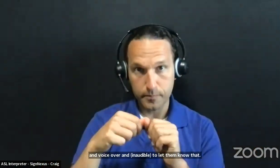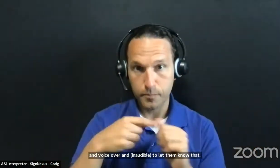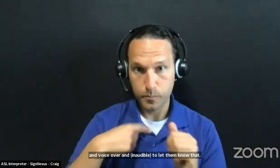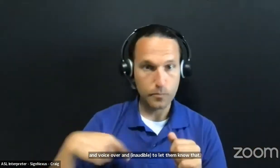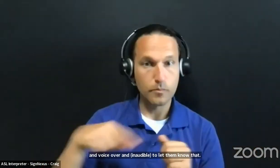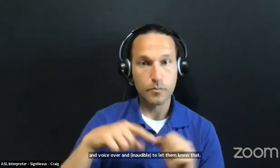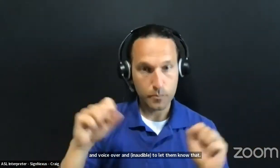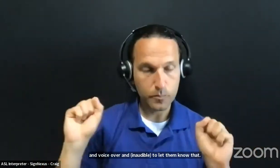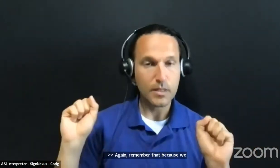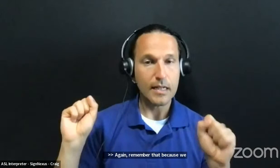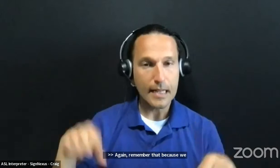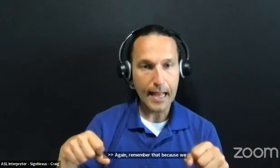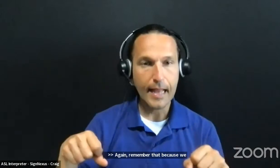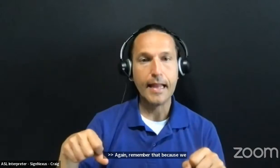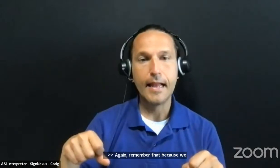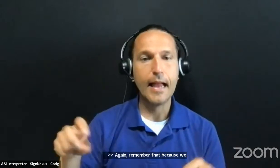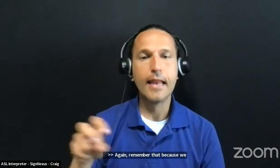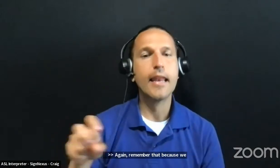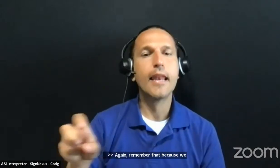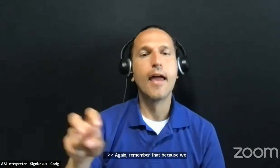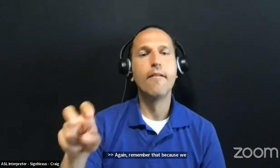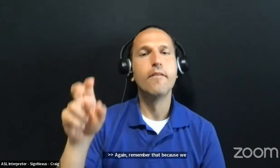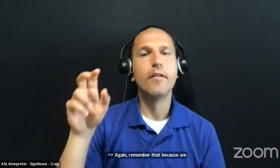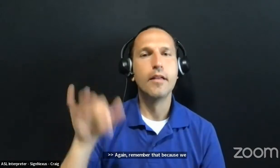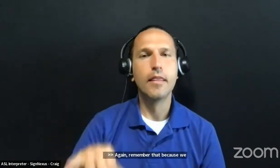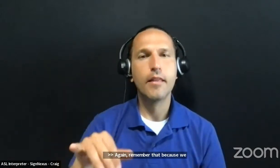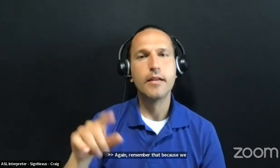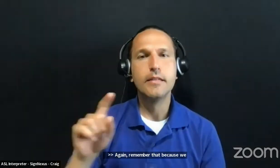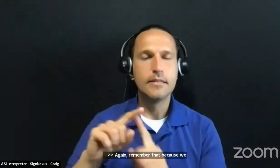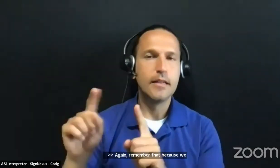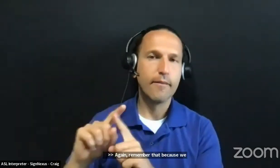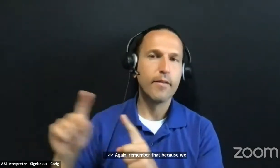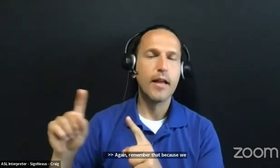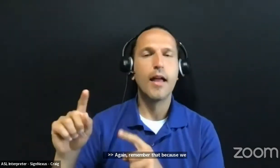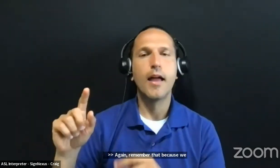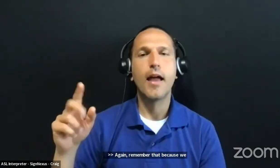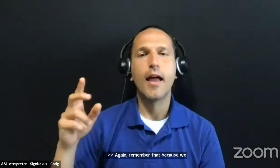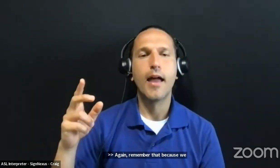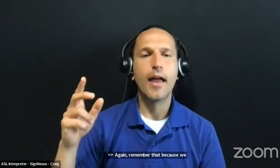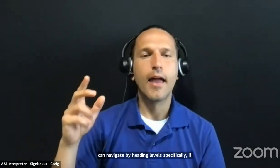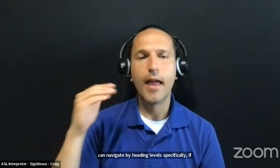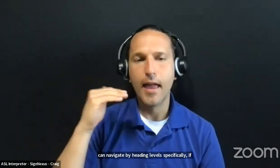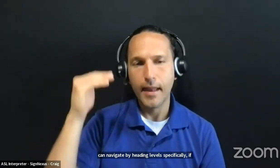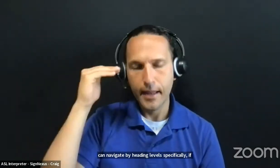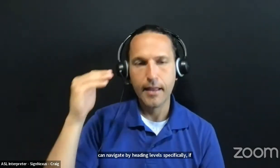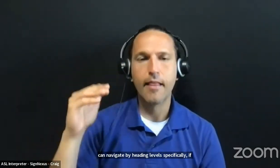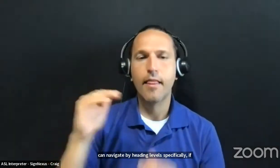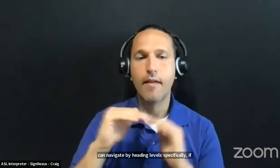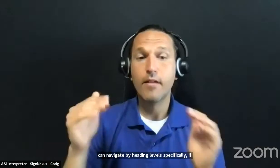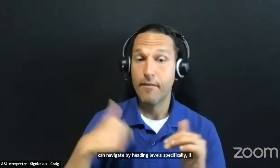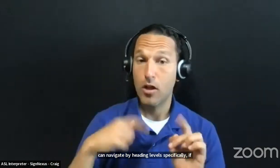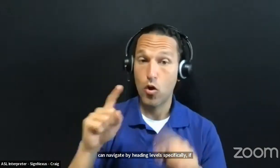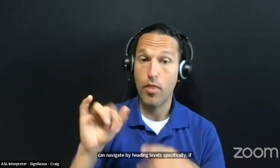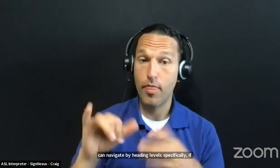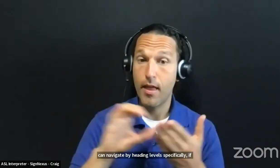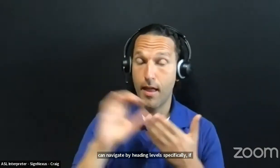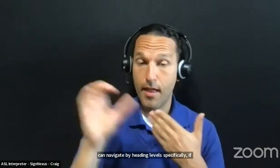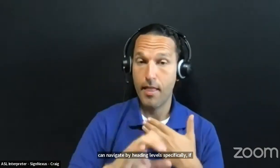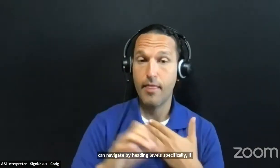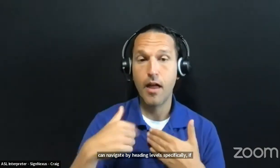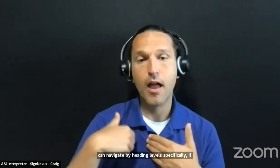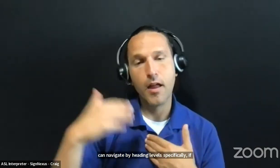can navigate by heading levels specifically, if I have been to this calendar several times and I know